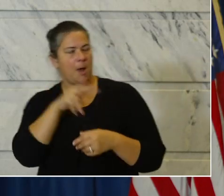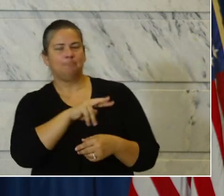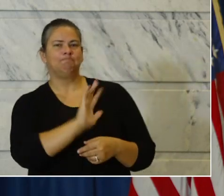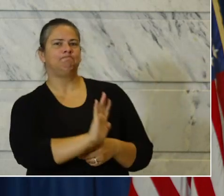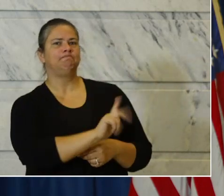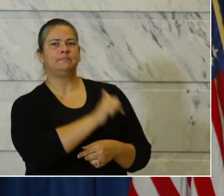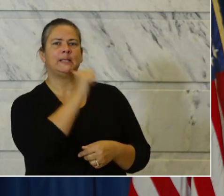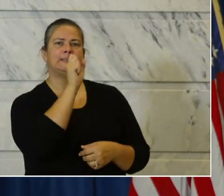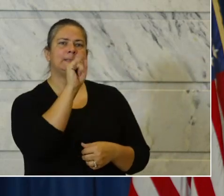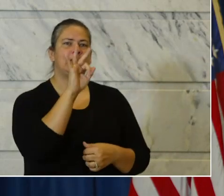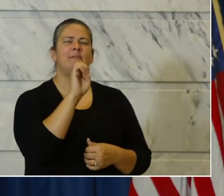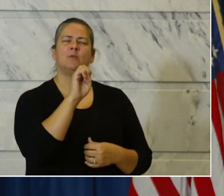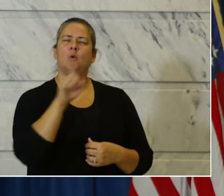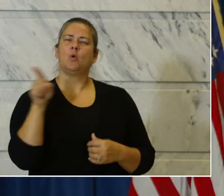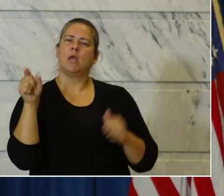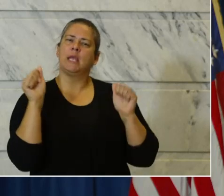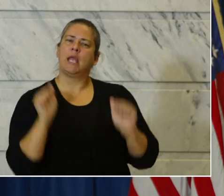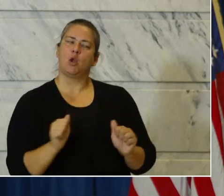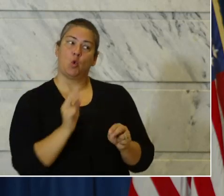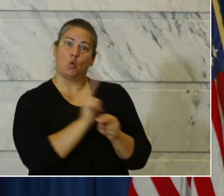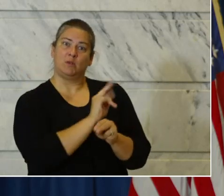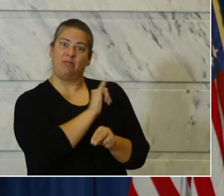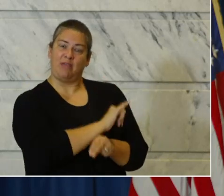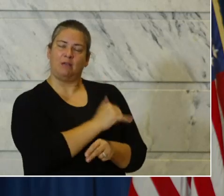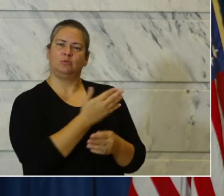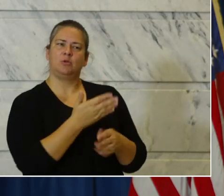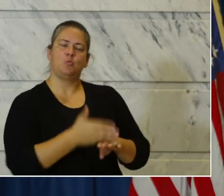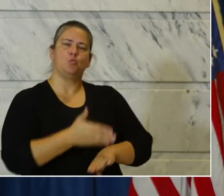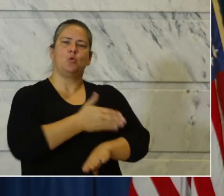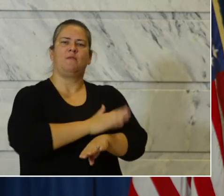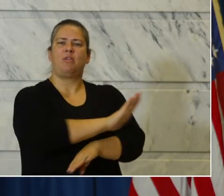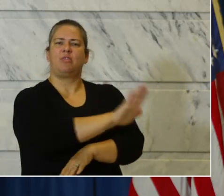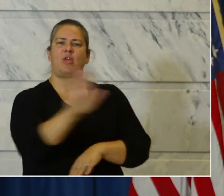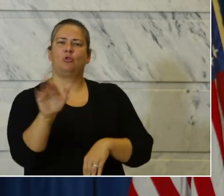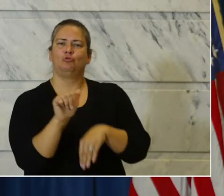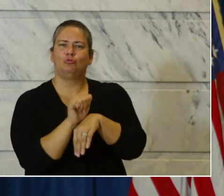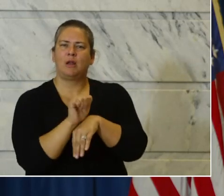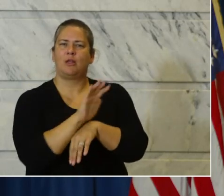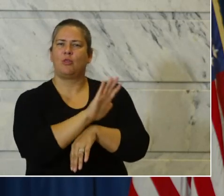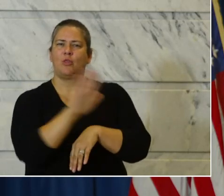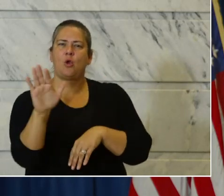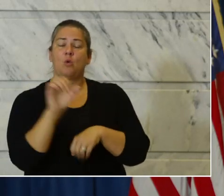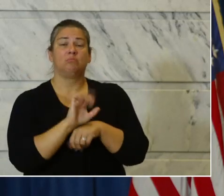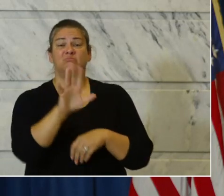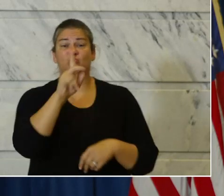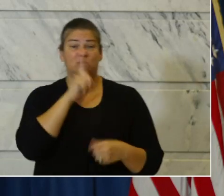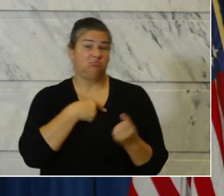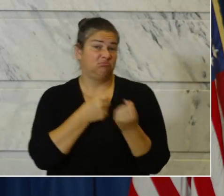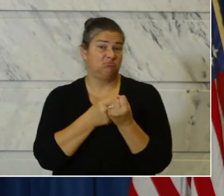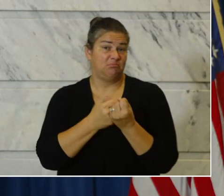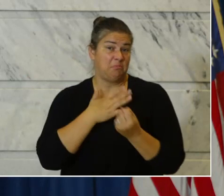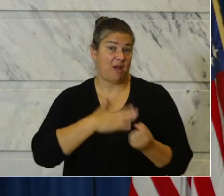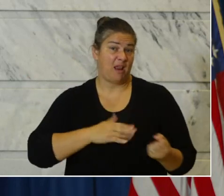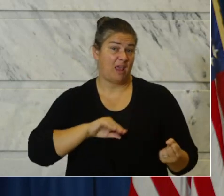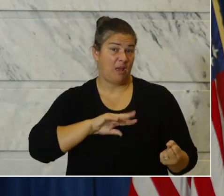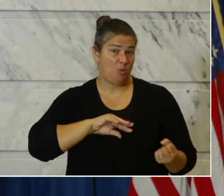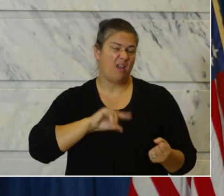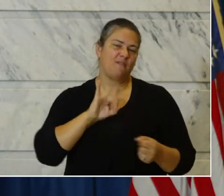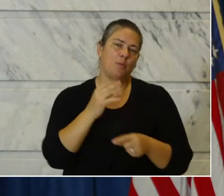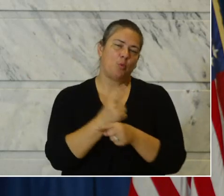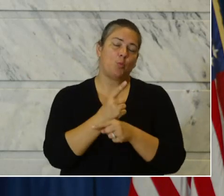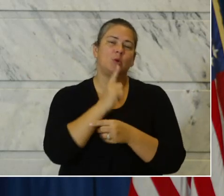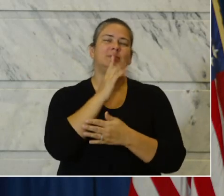different ways that she thought that she could use to improve the department. I am for body cameras where appropriate. There are